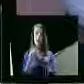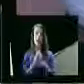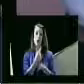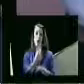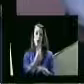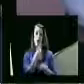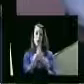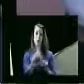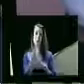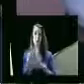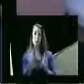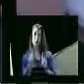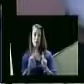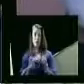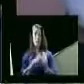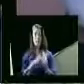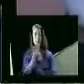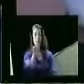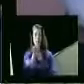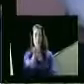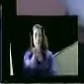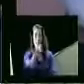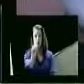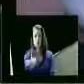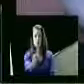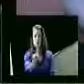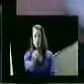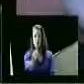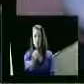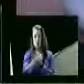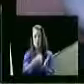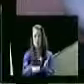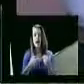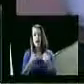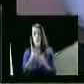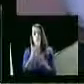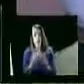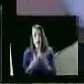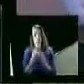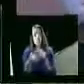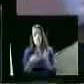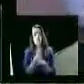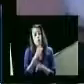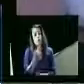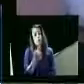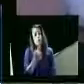people. That means 20% of Knox County students have some form of dyslexia.